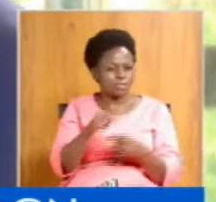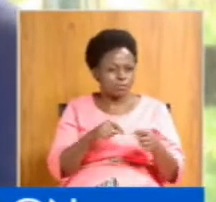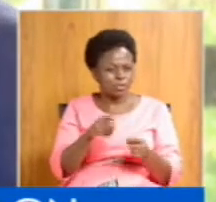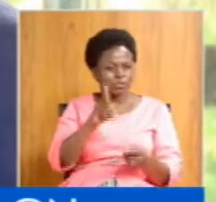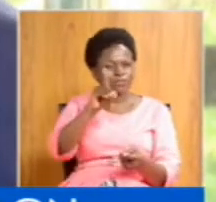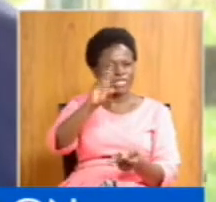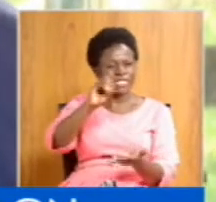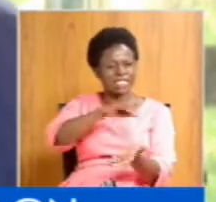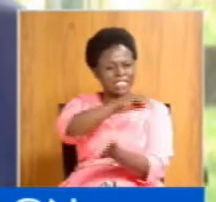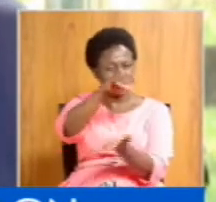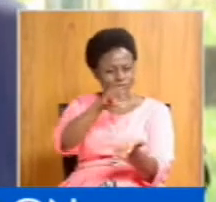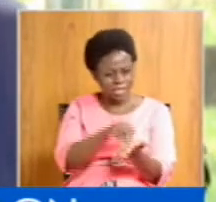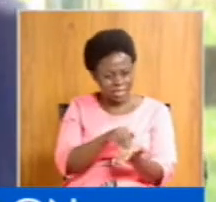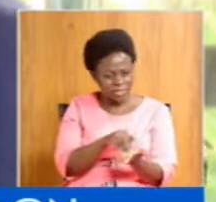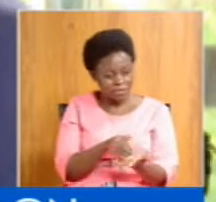decentralization.